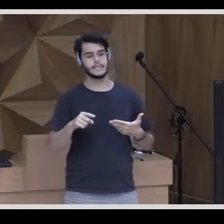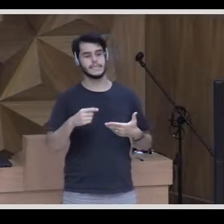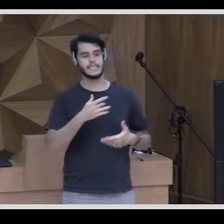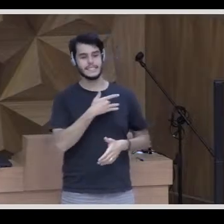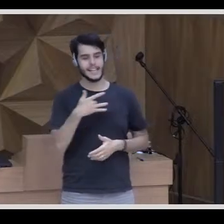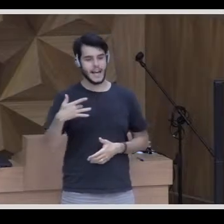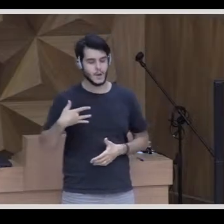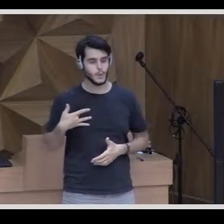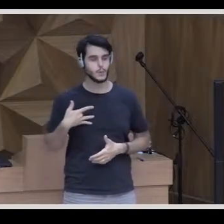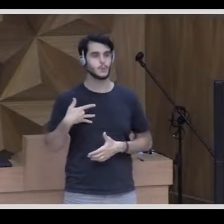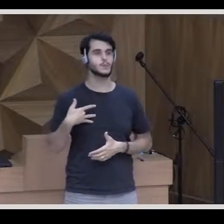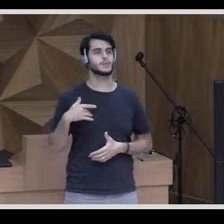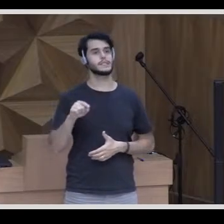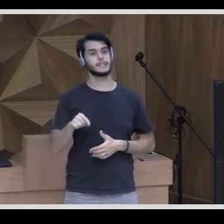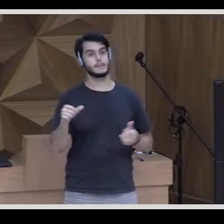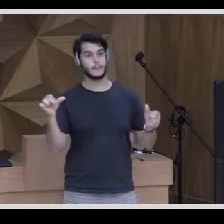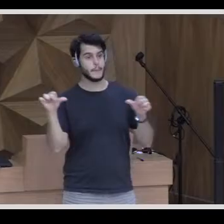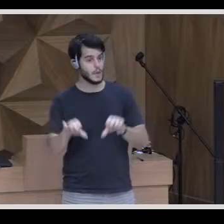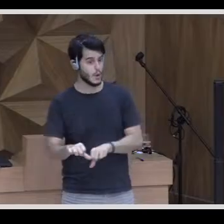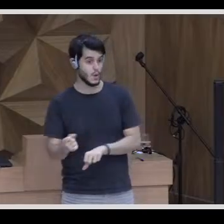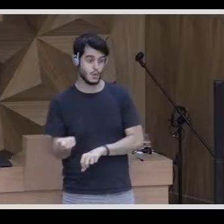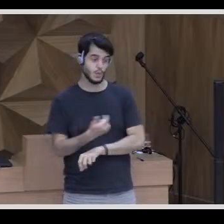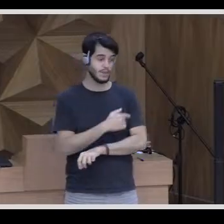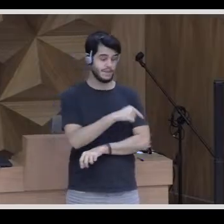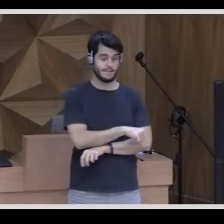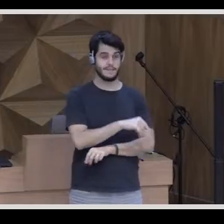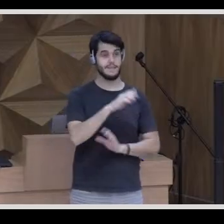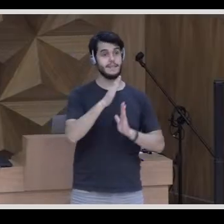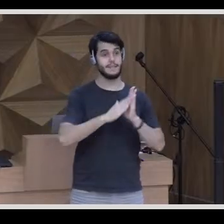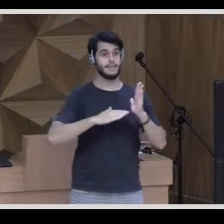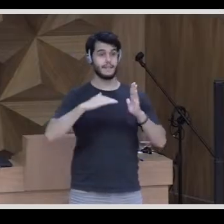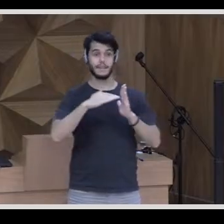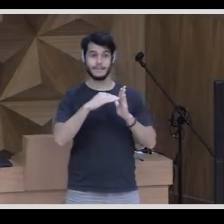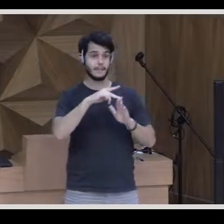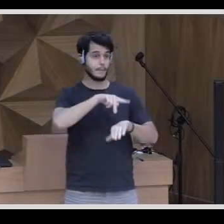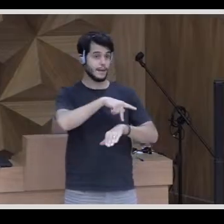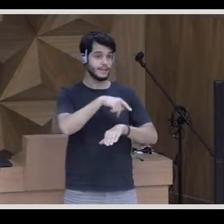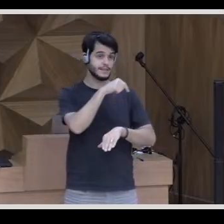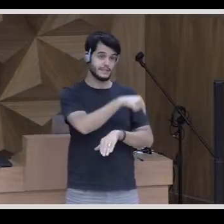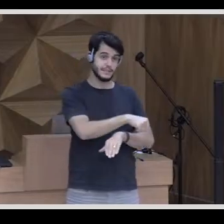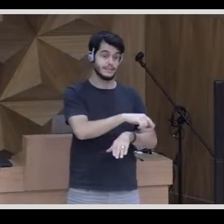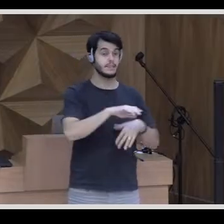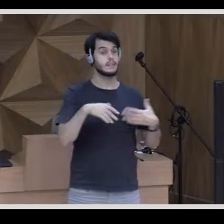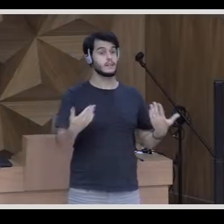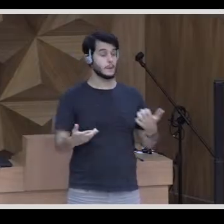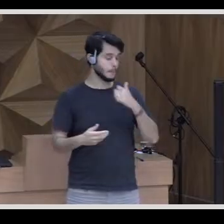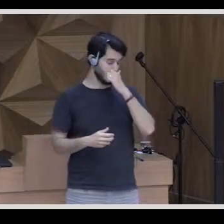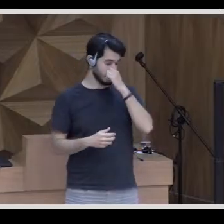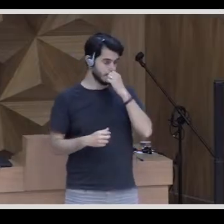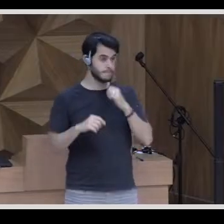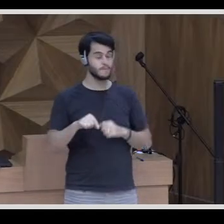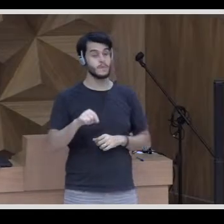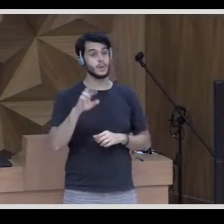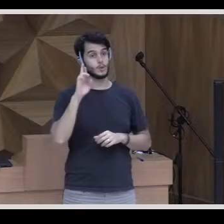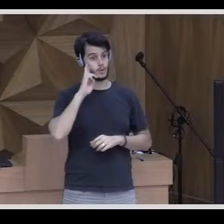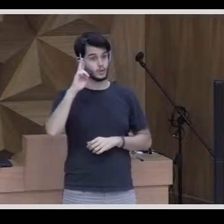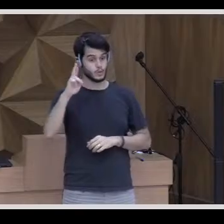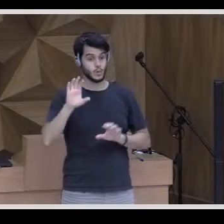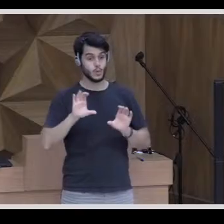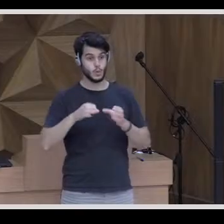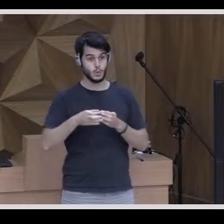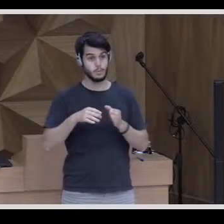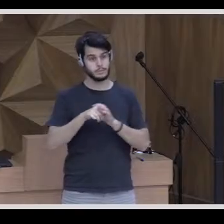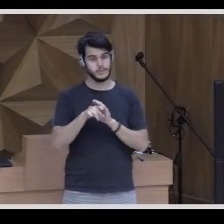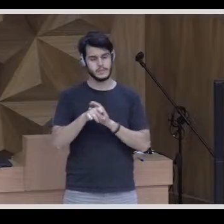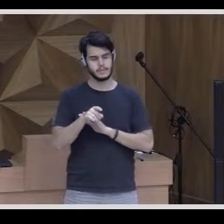of focusing in that area. And at some point, the director of the research group sort of stopped us and said, look, if you want to